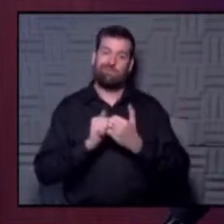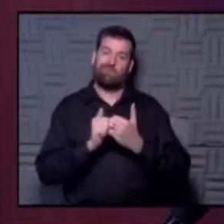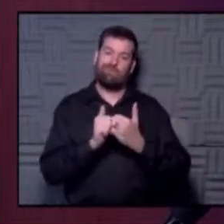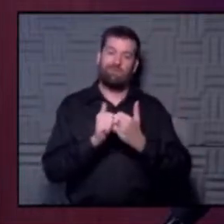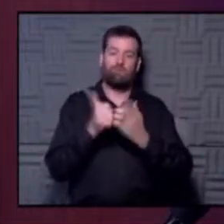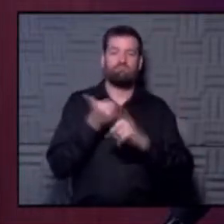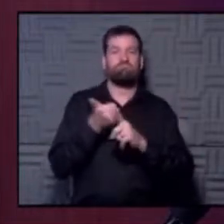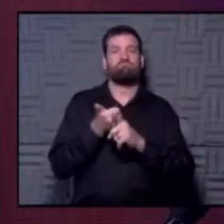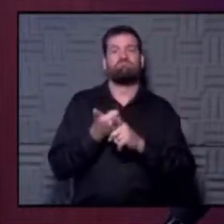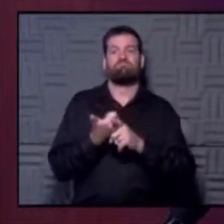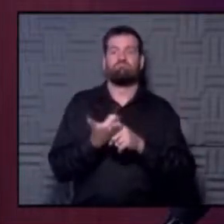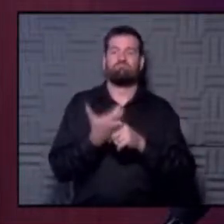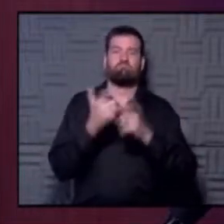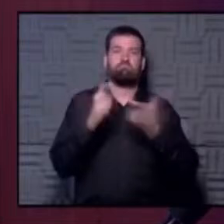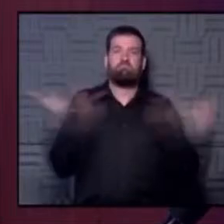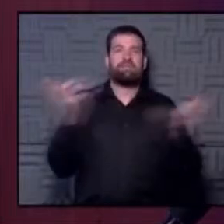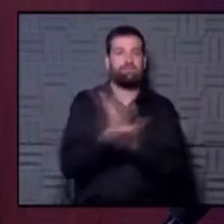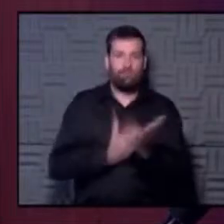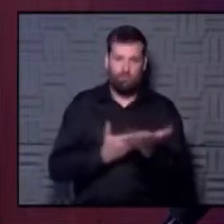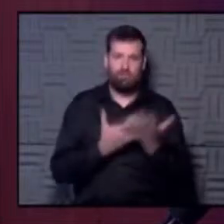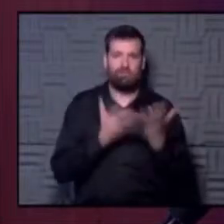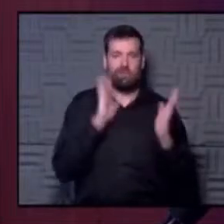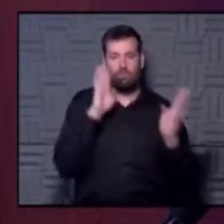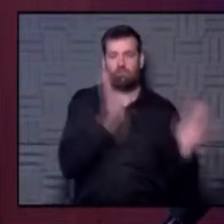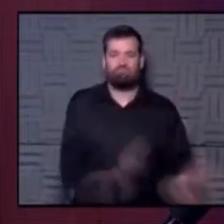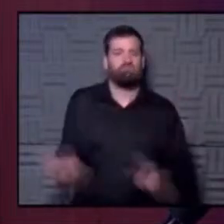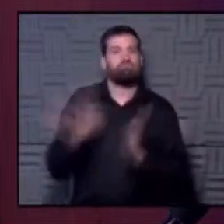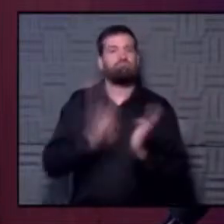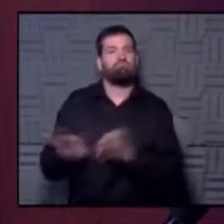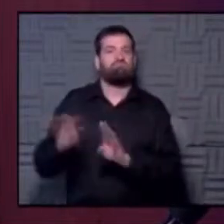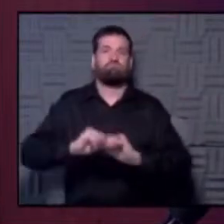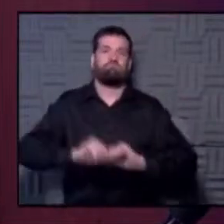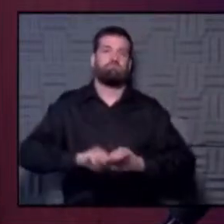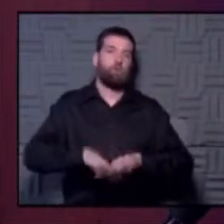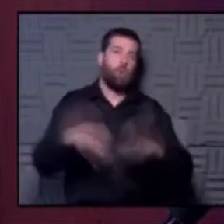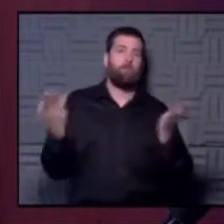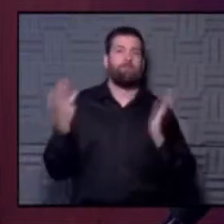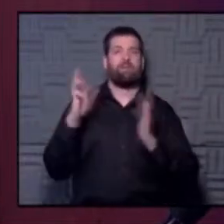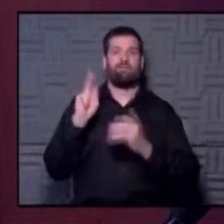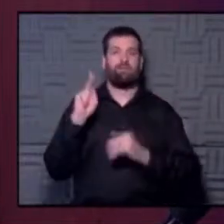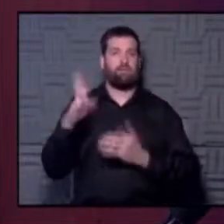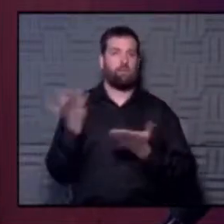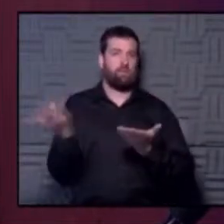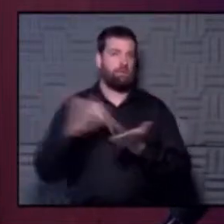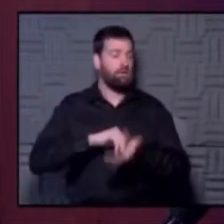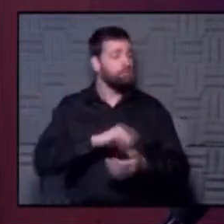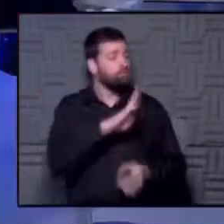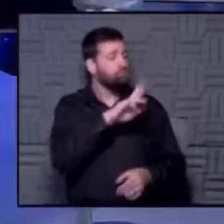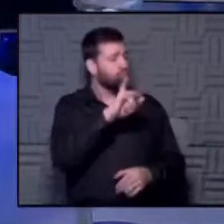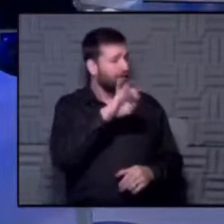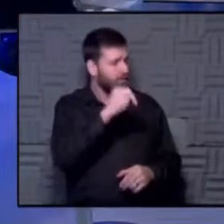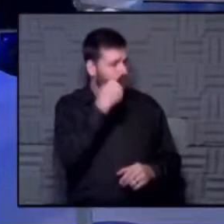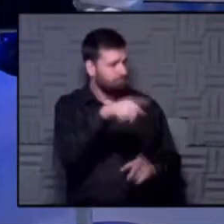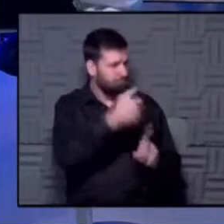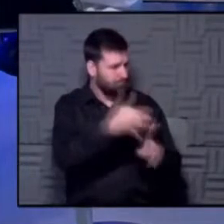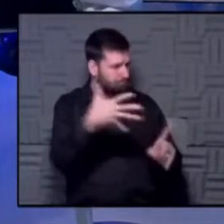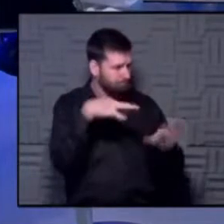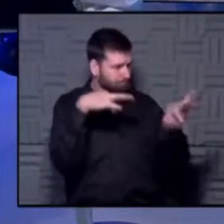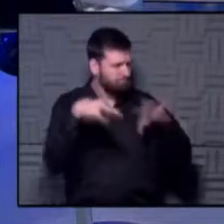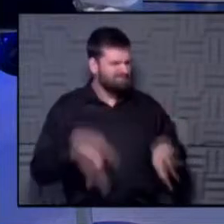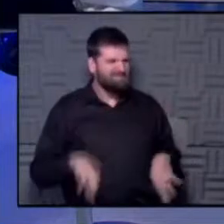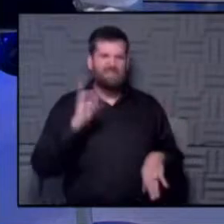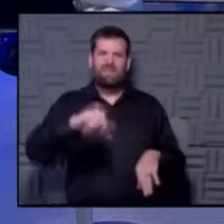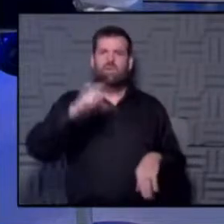a larger COVID prevention strategy and campus reopening in Lawrence. All right, Brian, so talk to us a little bit about that, and talk to us about this